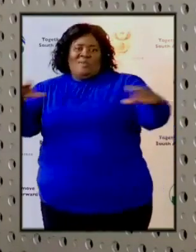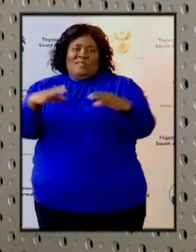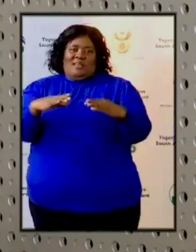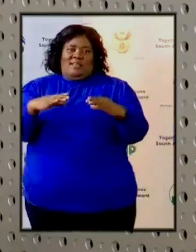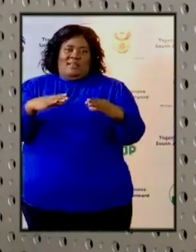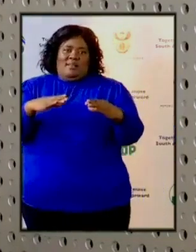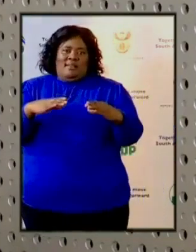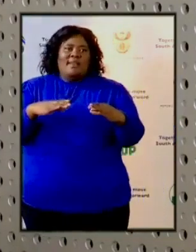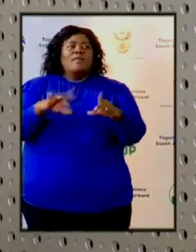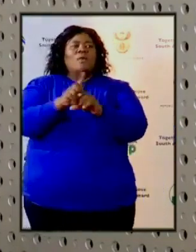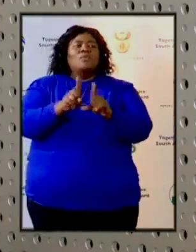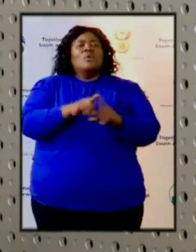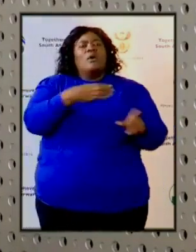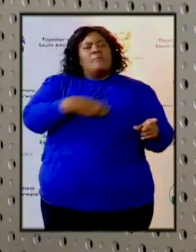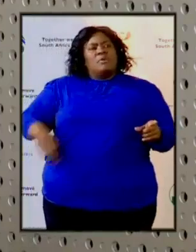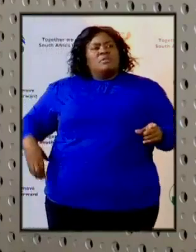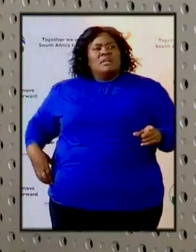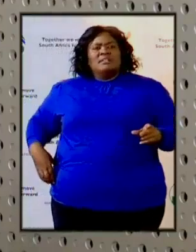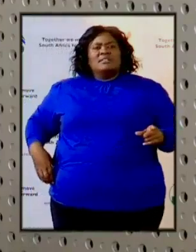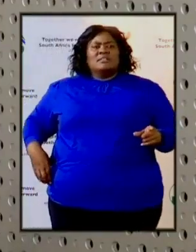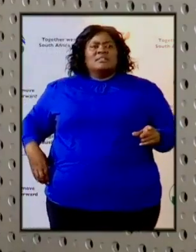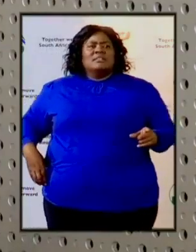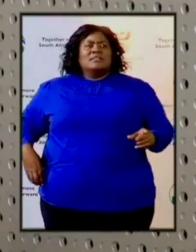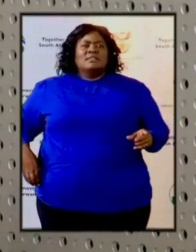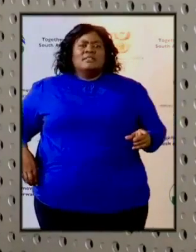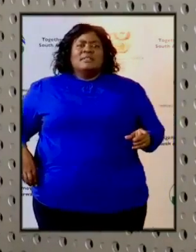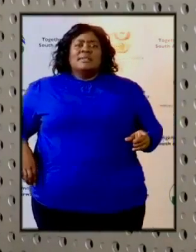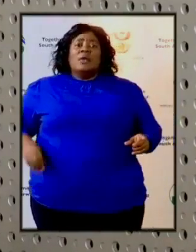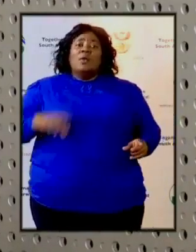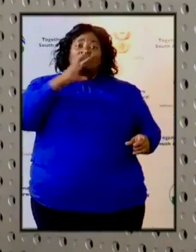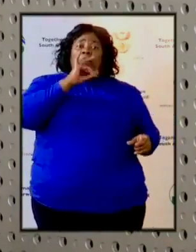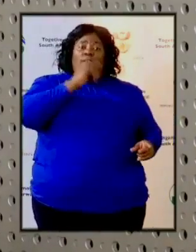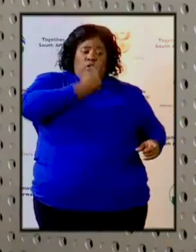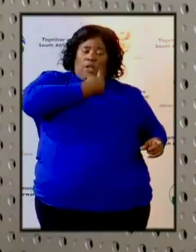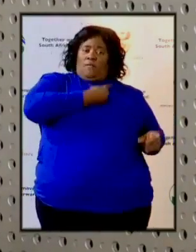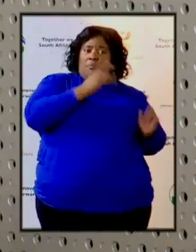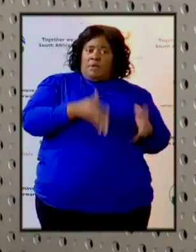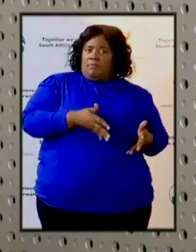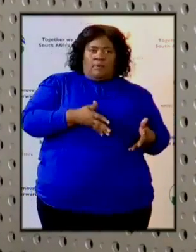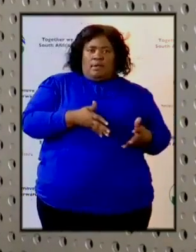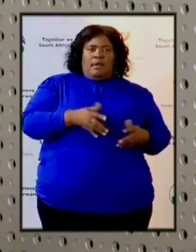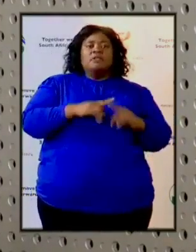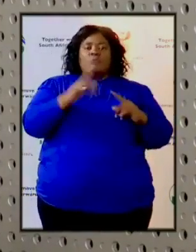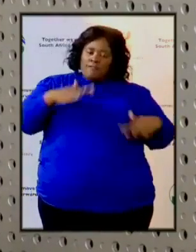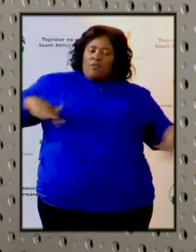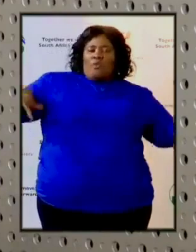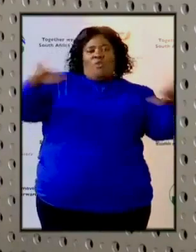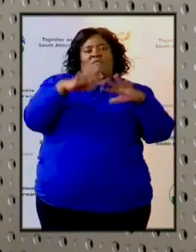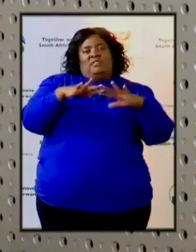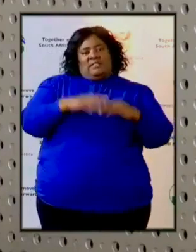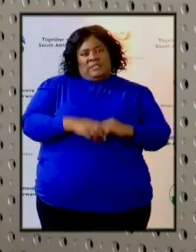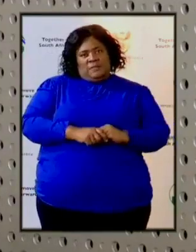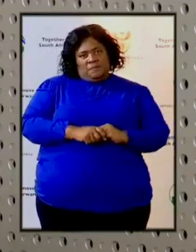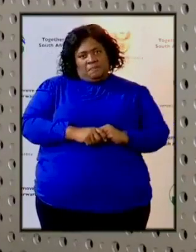the president, when he speaks, he also doesn't speak for himself. He speaks for the collective.